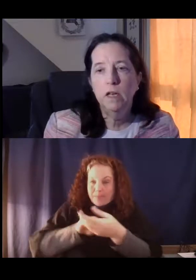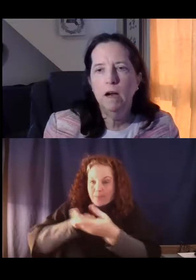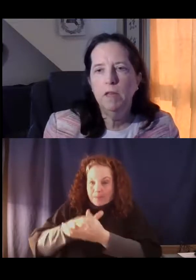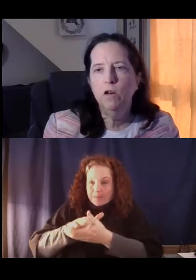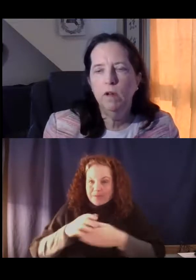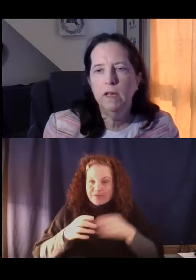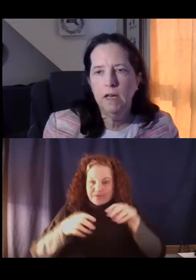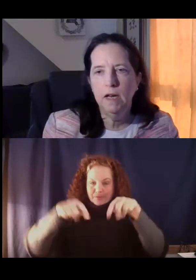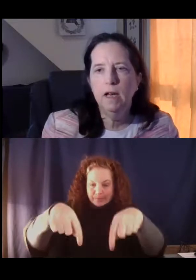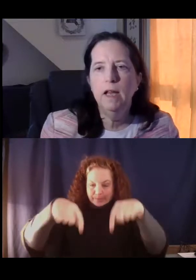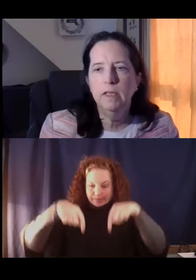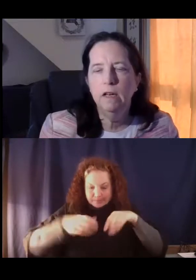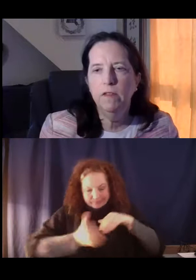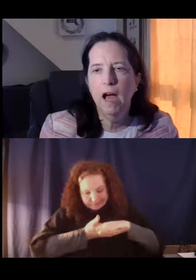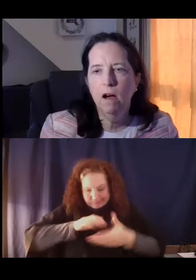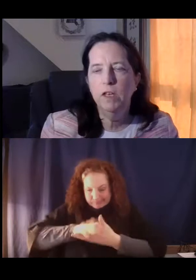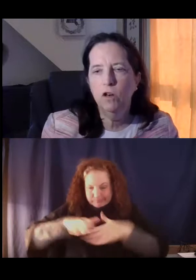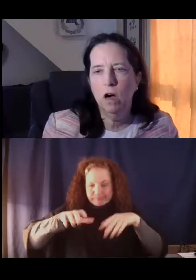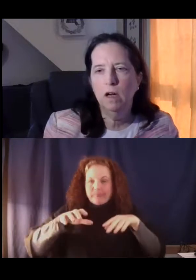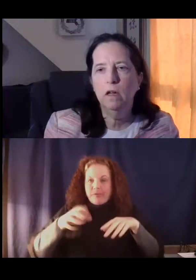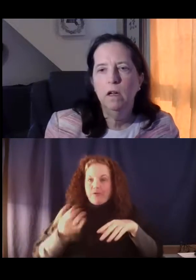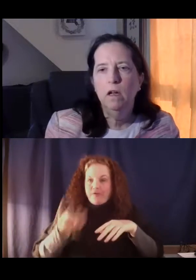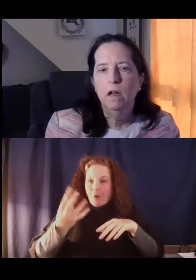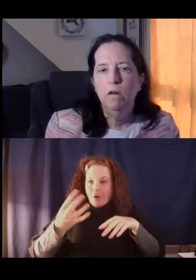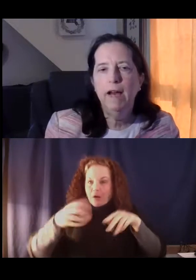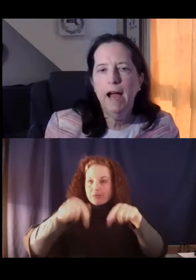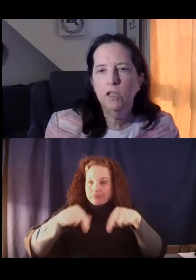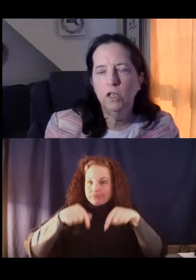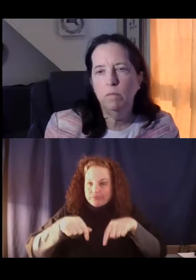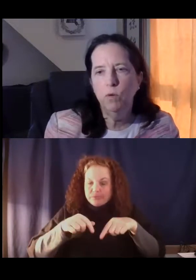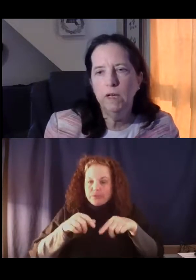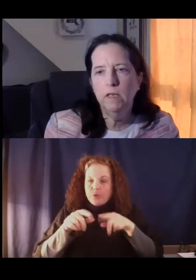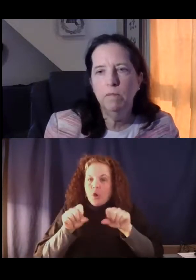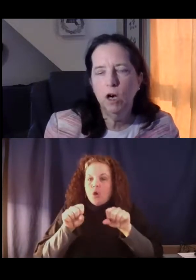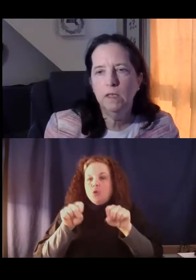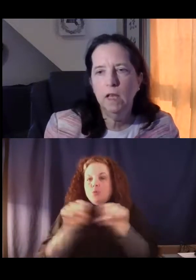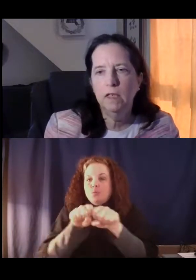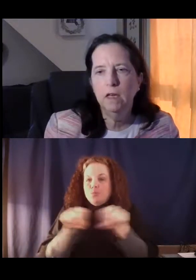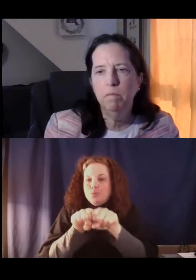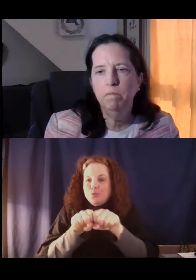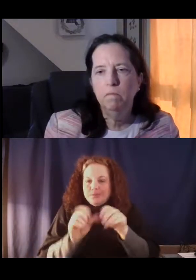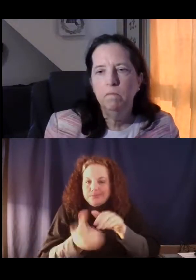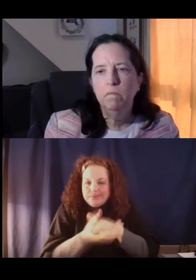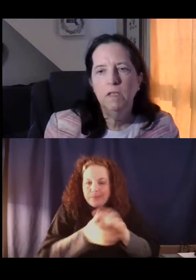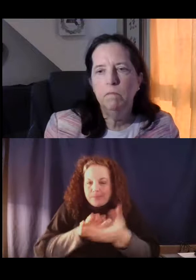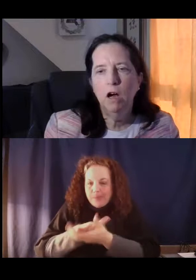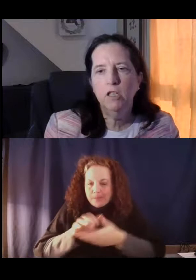the time that you really need it and see how the dog reacts to the booties. Some dogs like them,